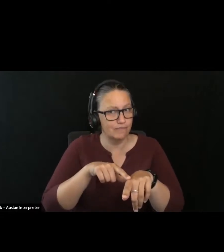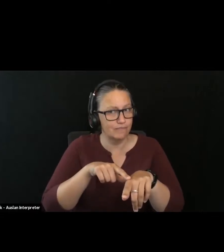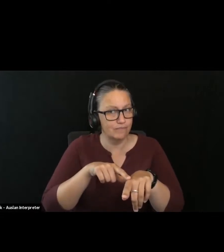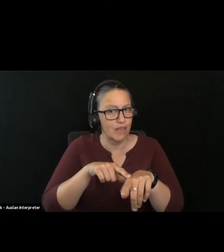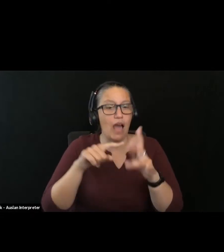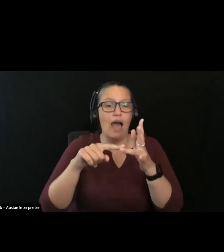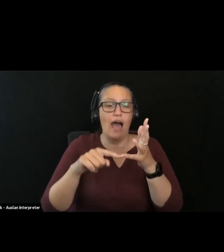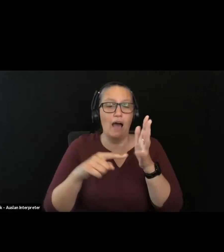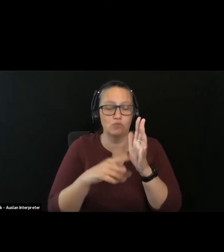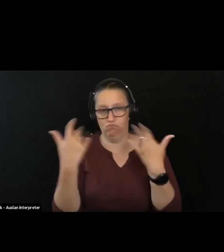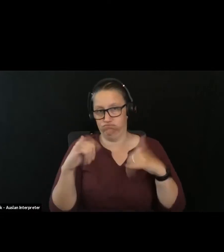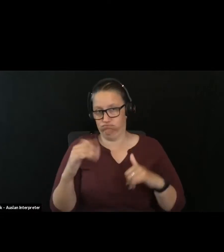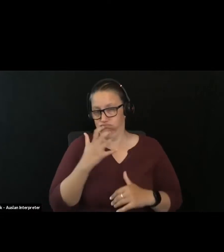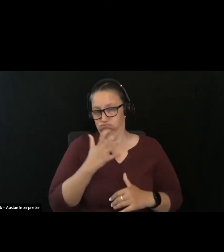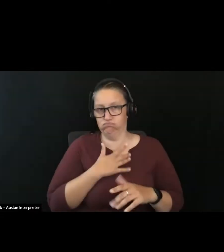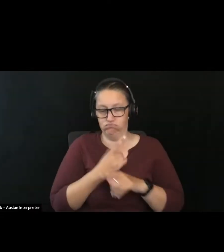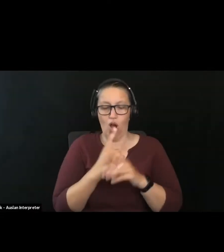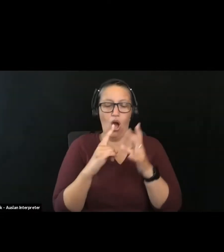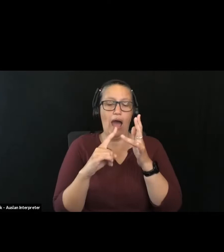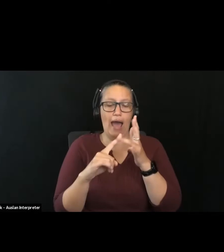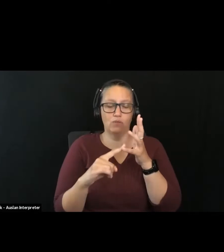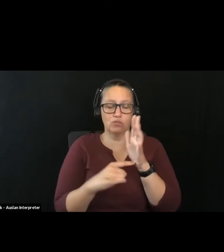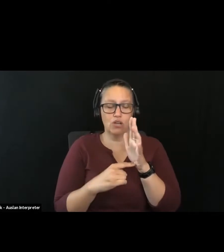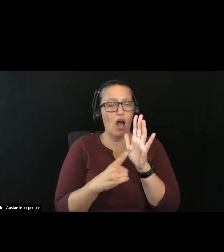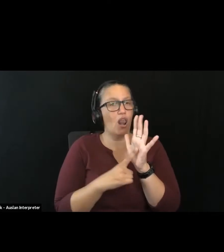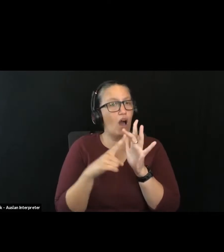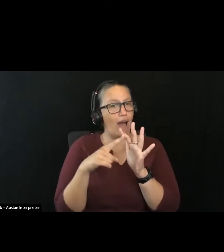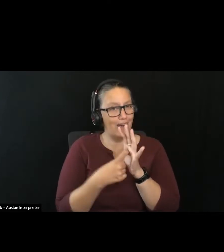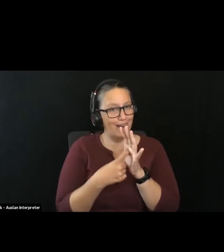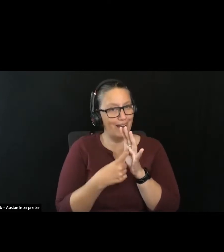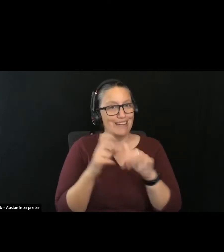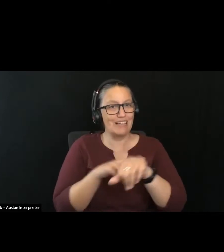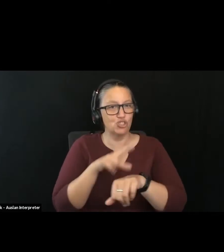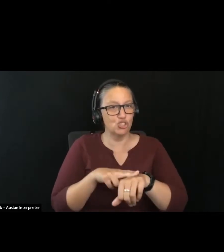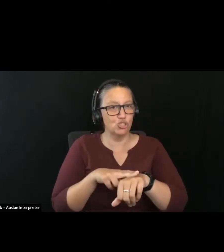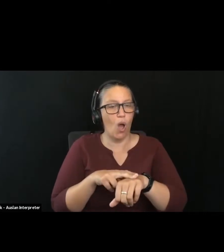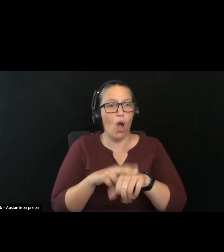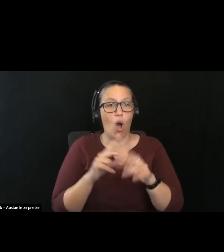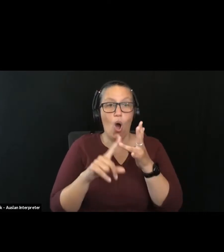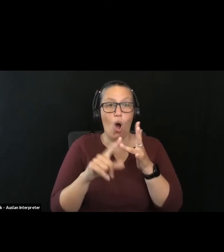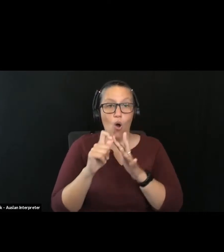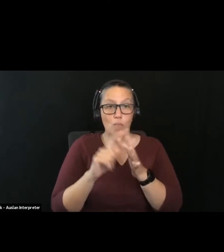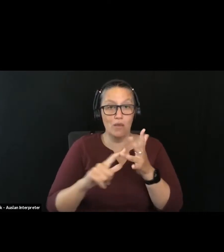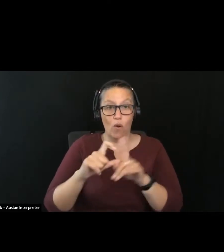Outlier Nation, my apologies, Opiate and Opioid Addiction Epidemics in US